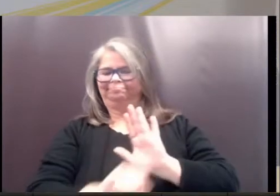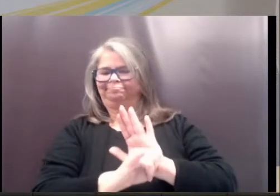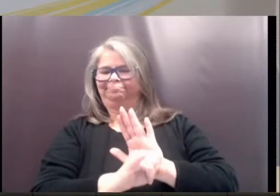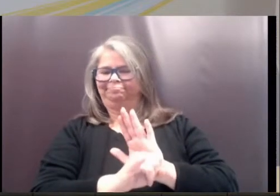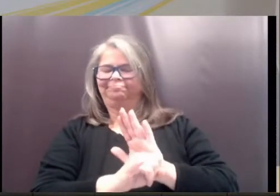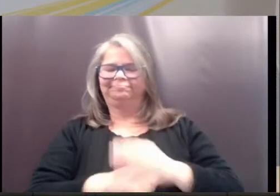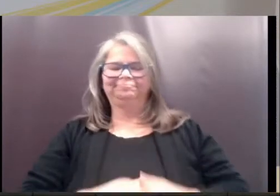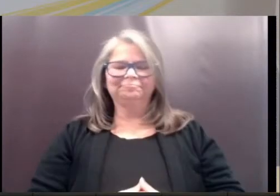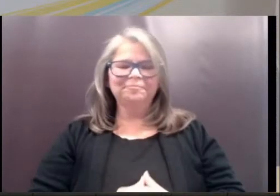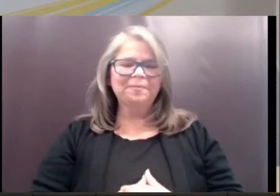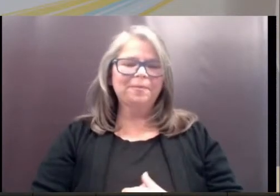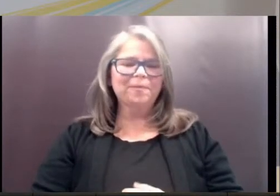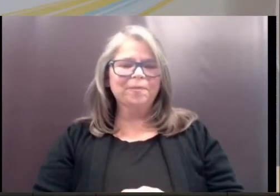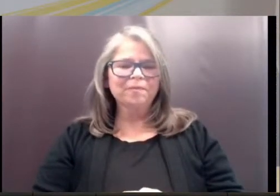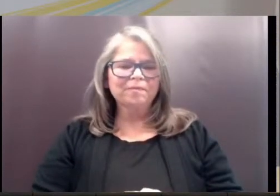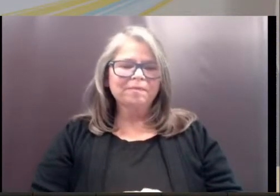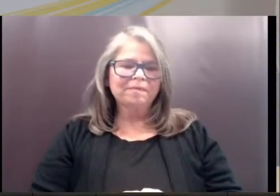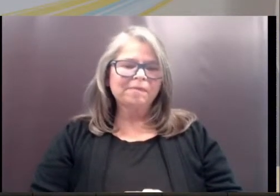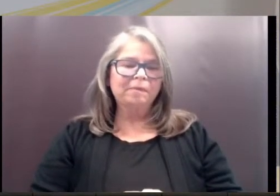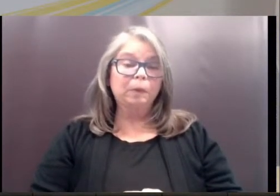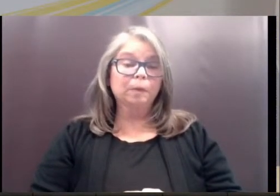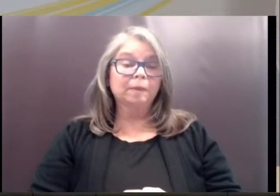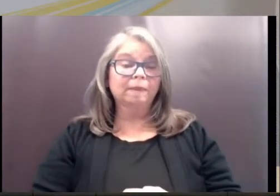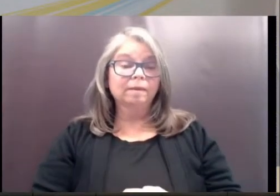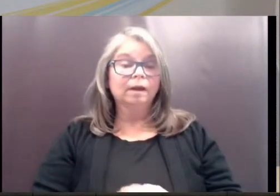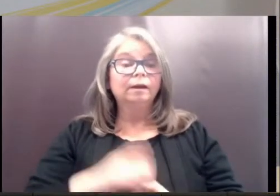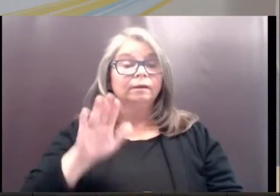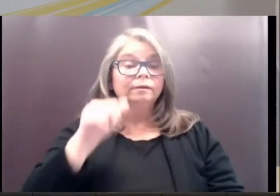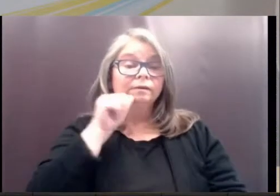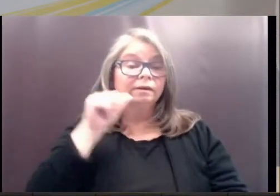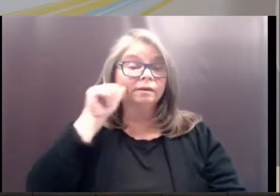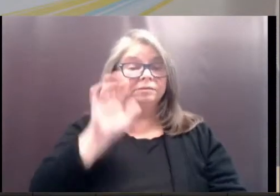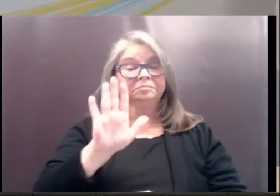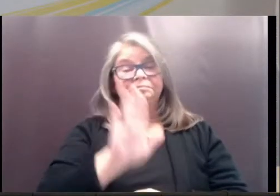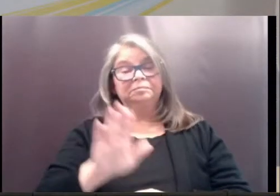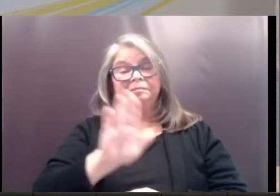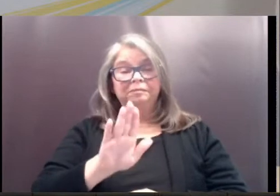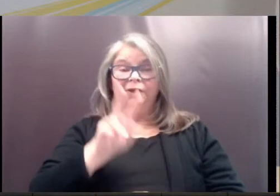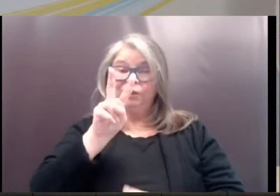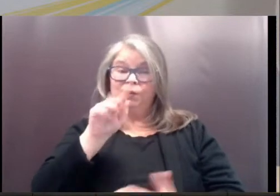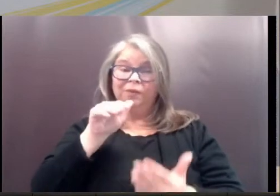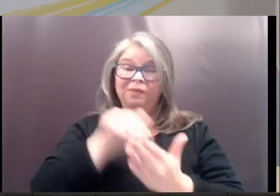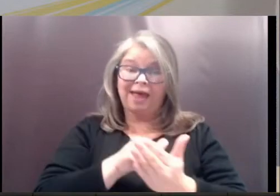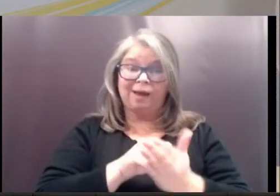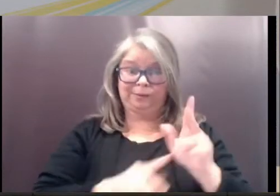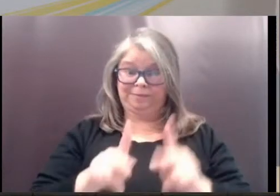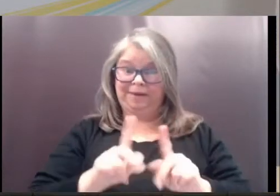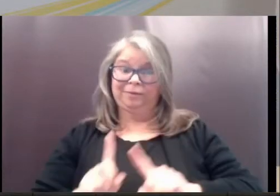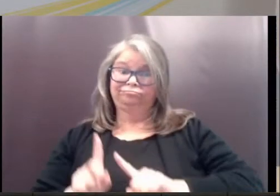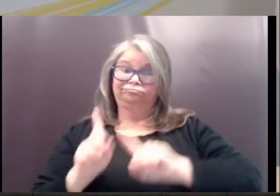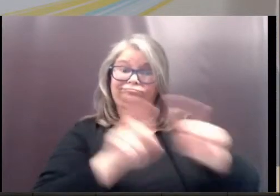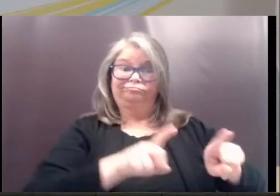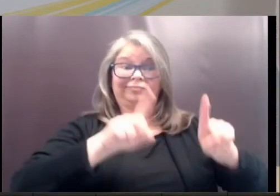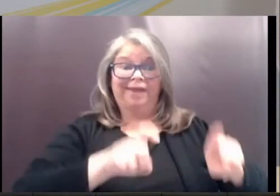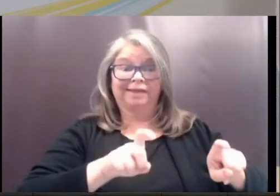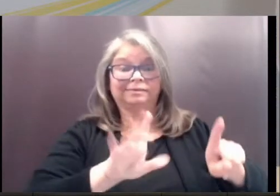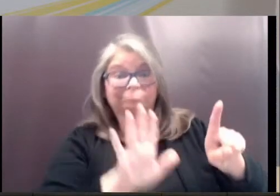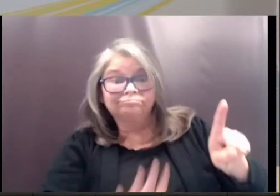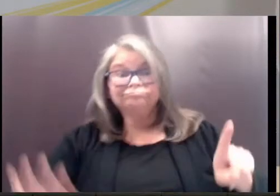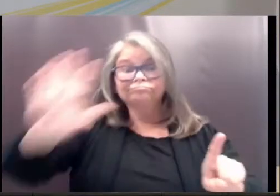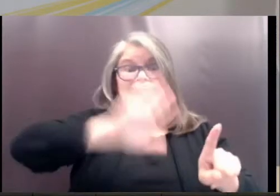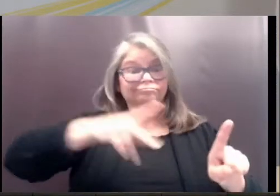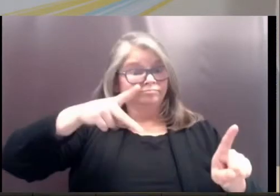Yesterday, there were approximately 2,000 individuals tested across PEI. A large number of those are in that 20